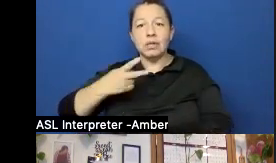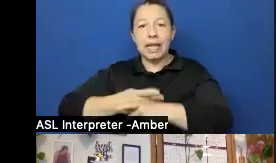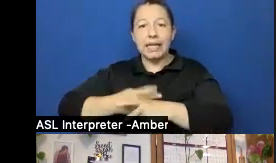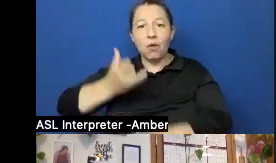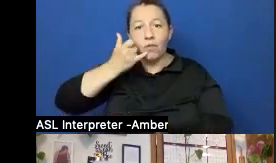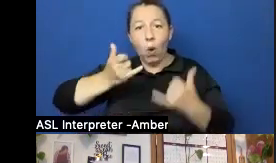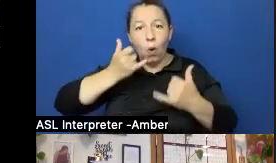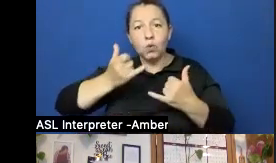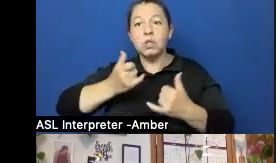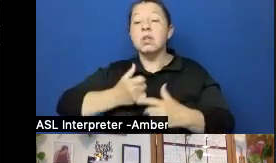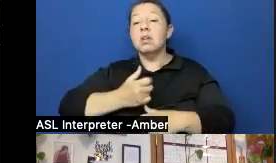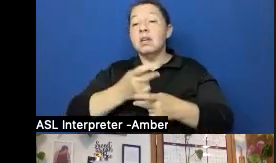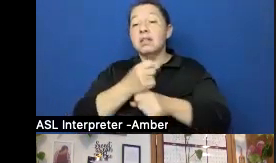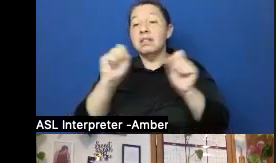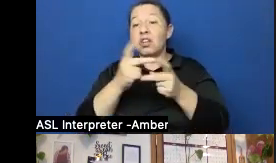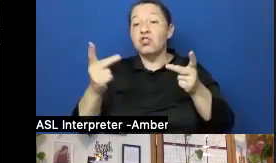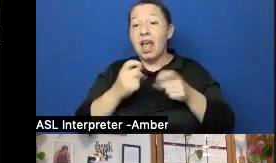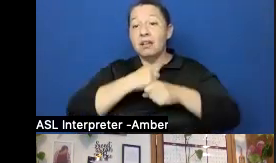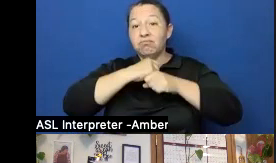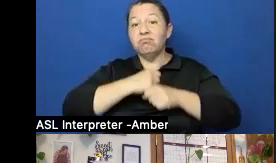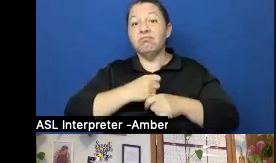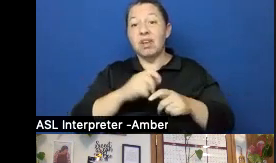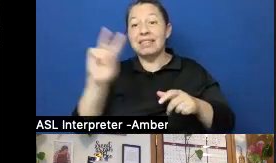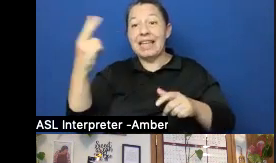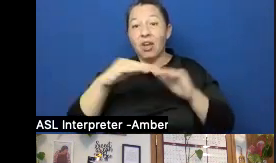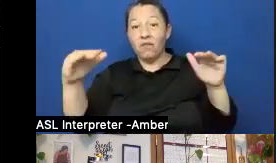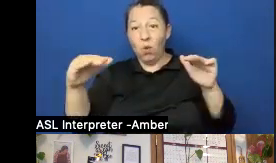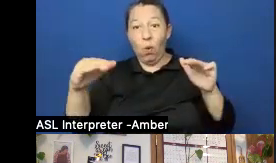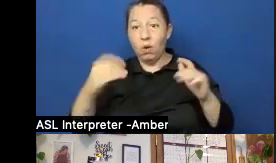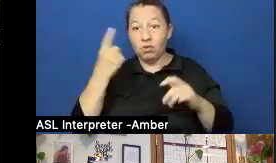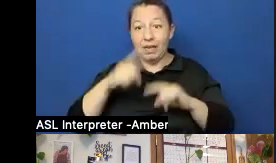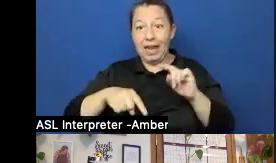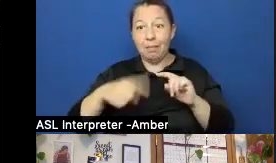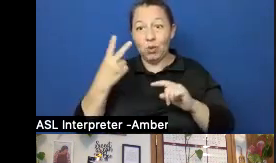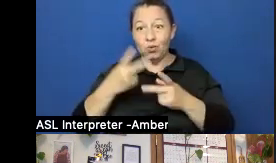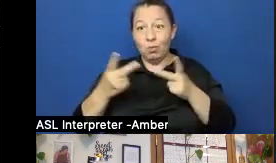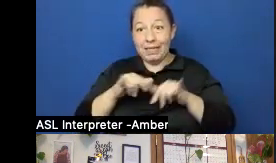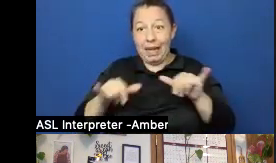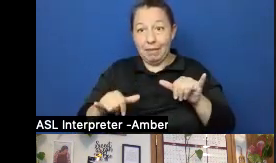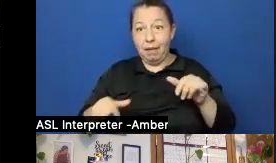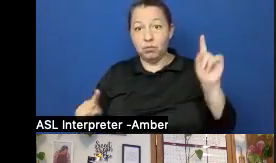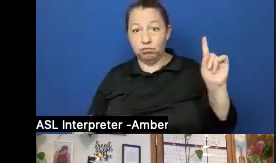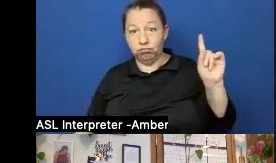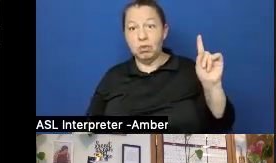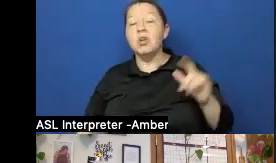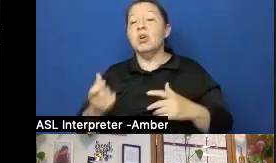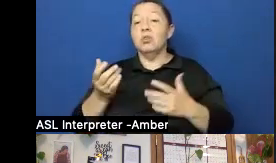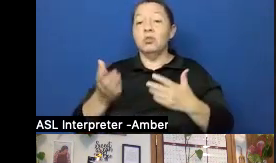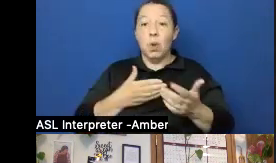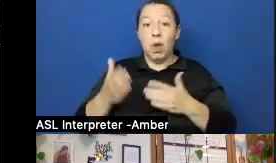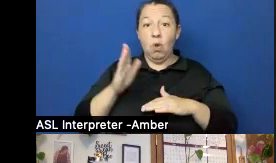2nd floor, so you can't be in 2 places at once. So the on-call staff person for DV&SA came in to do the intake form.